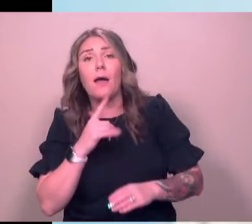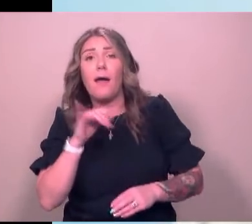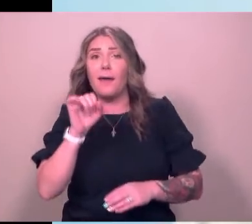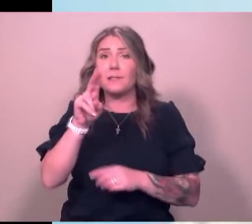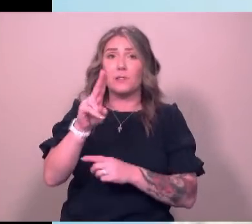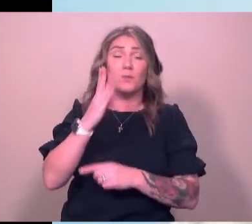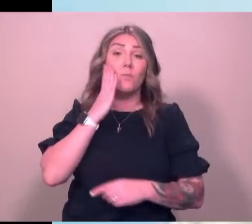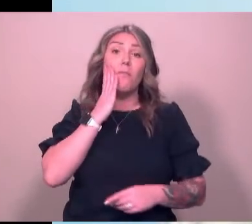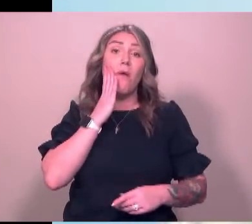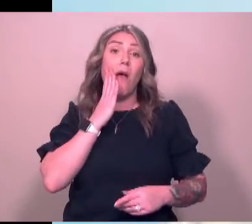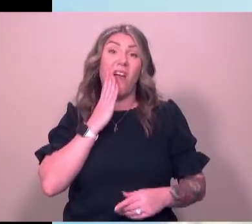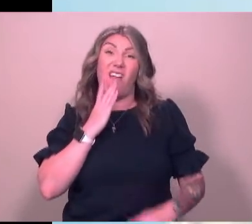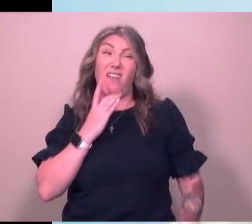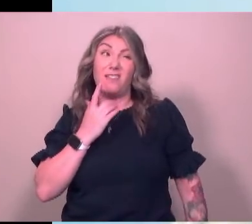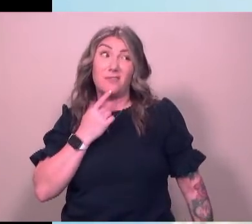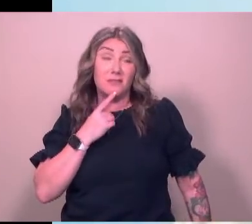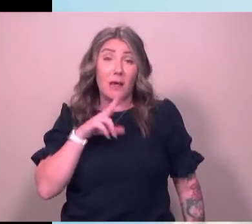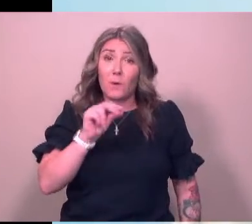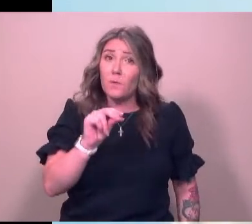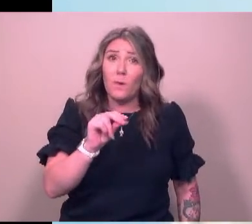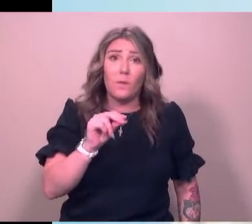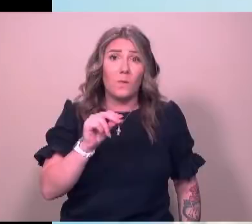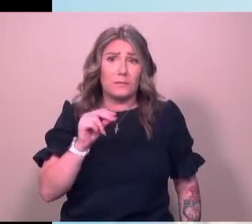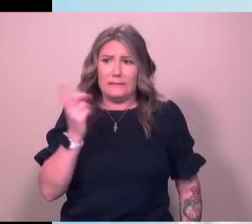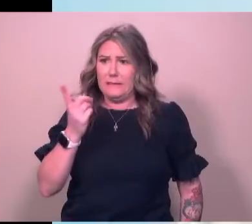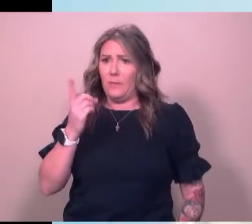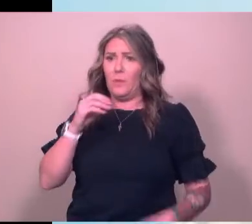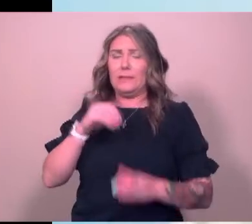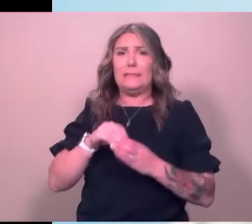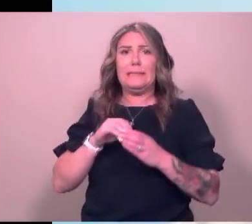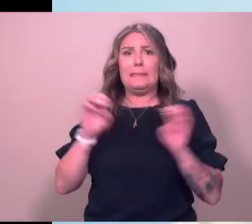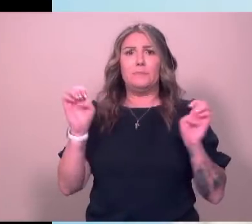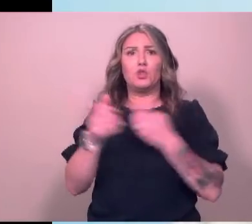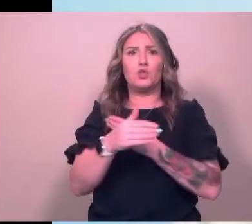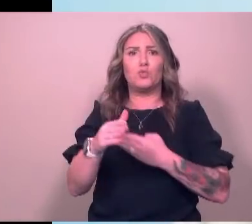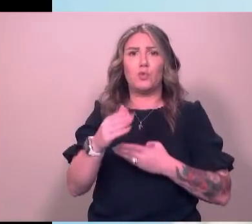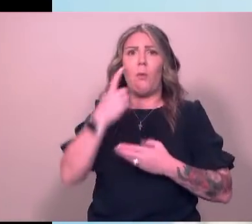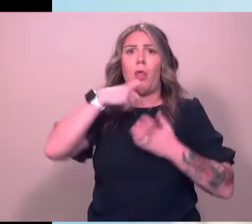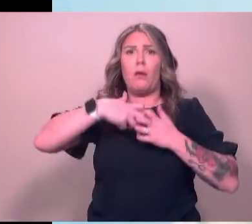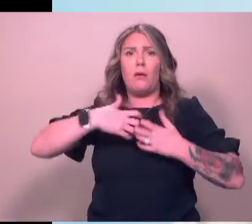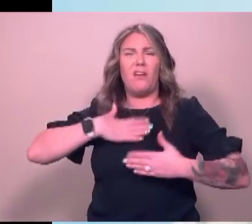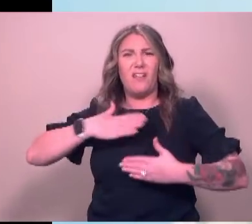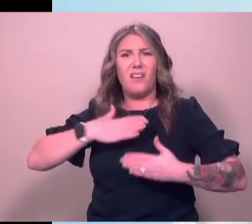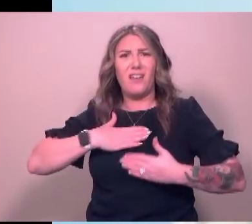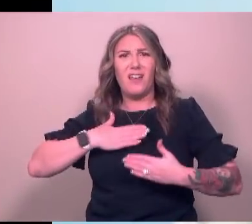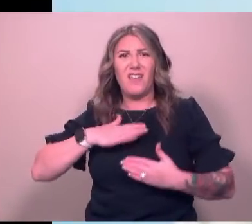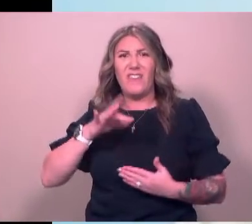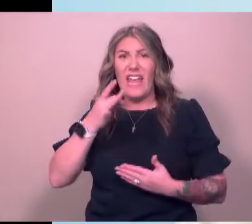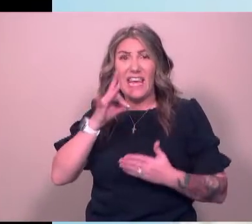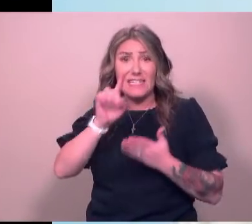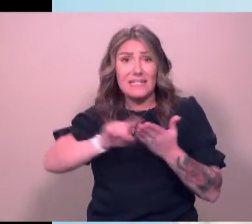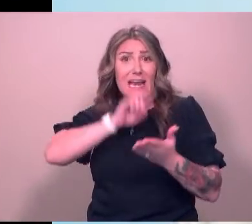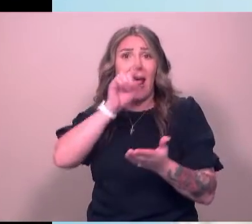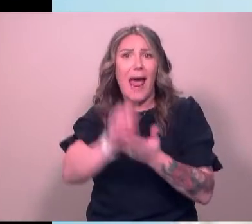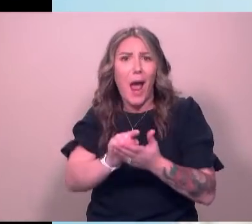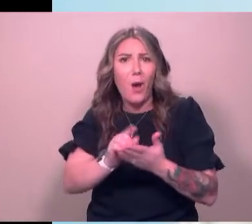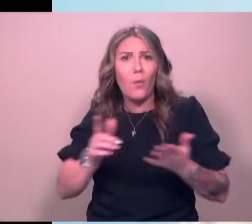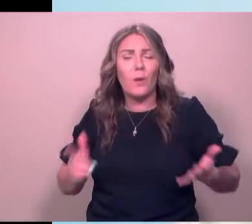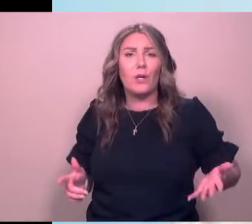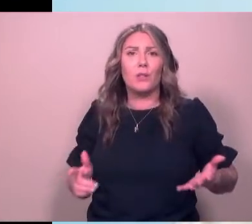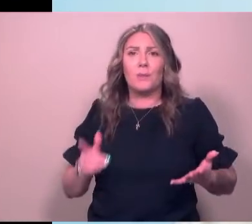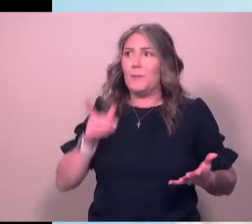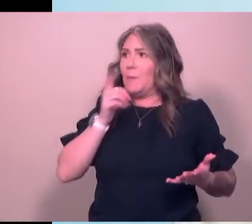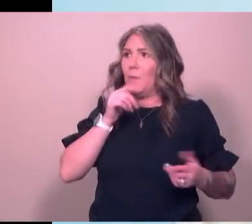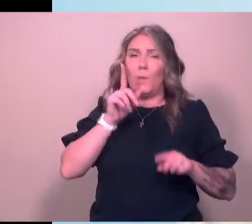no, because we had somebody in our ER on a ventilator for about 18 hours, I think, who we couldn't